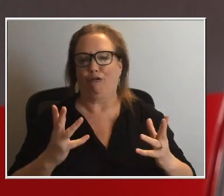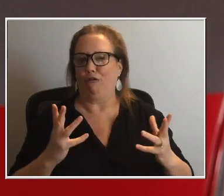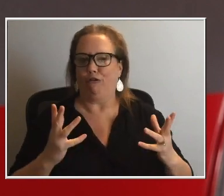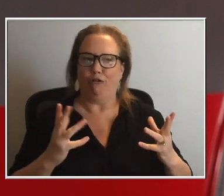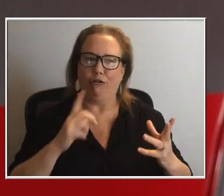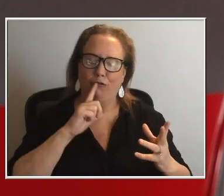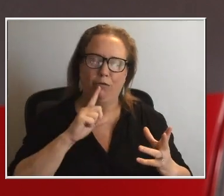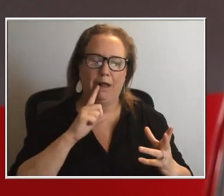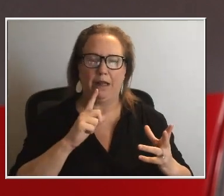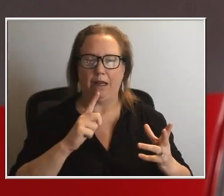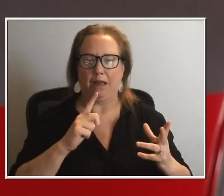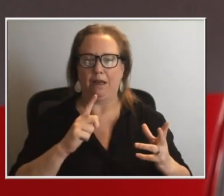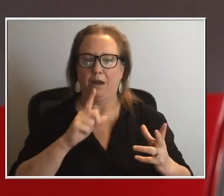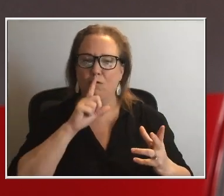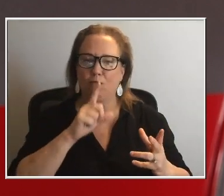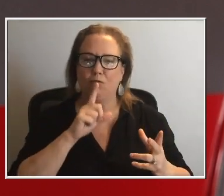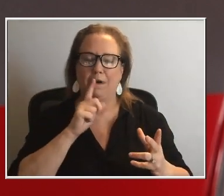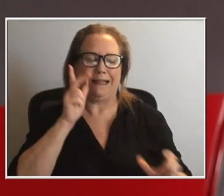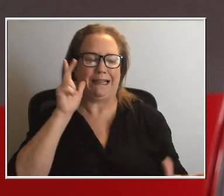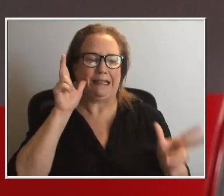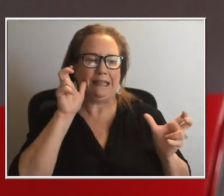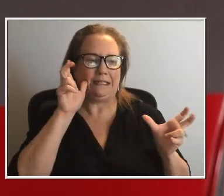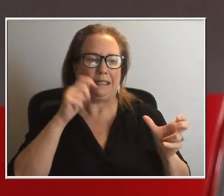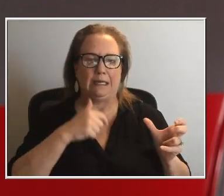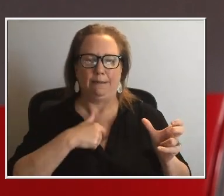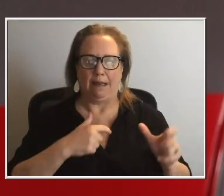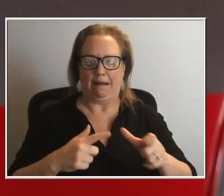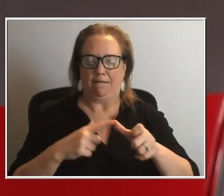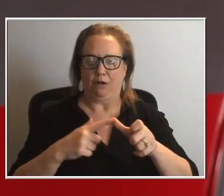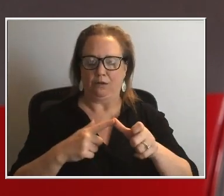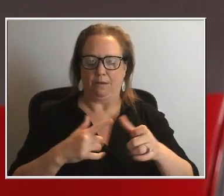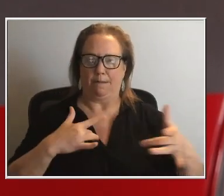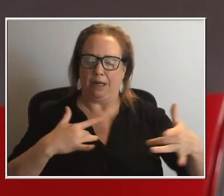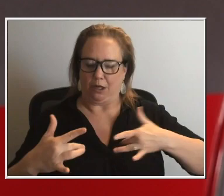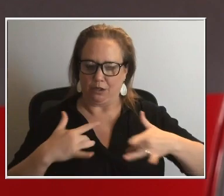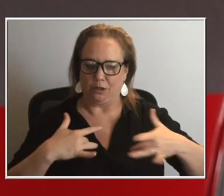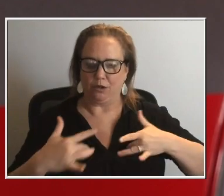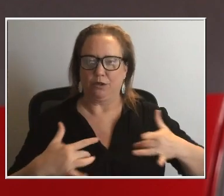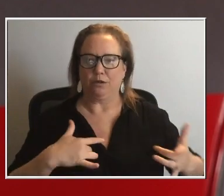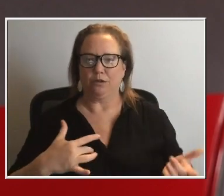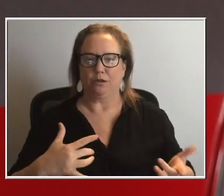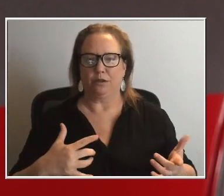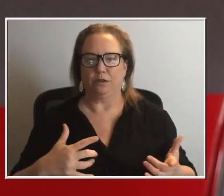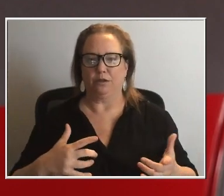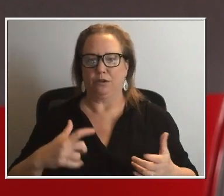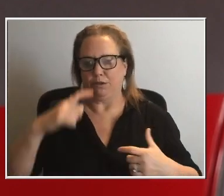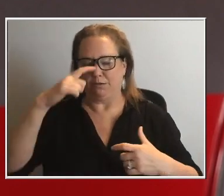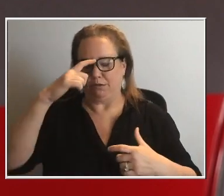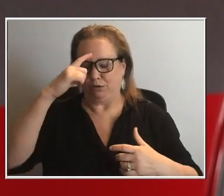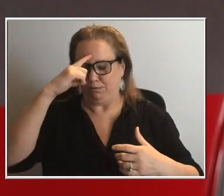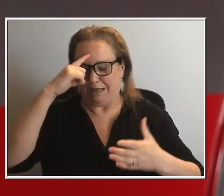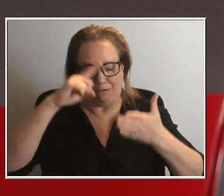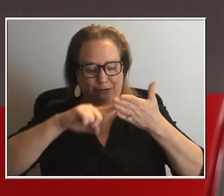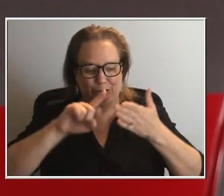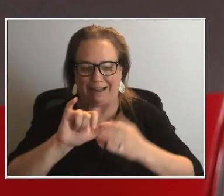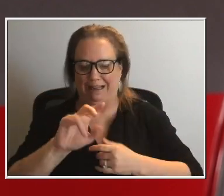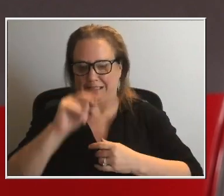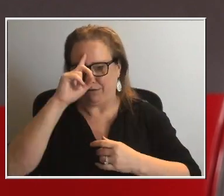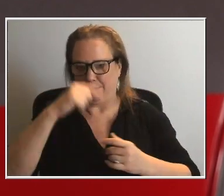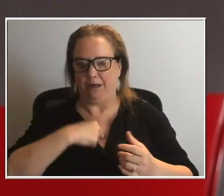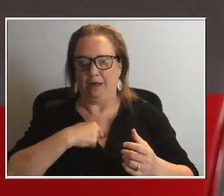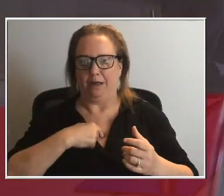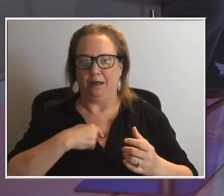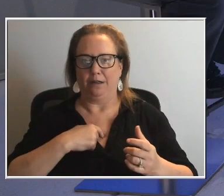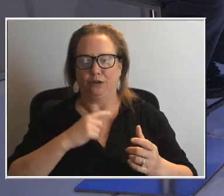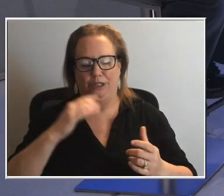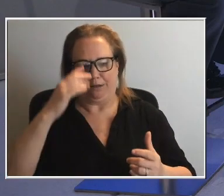was really just listening to me at first about where my concerns were, and she was doing my mental check-ins, and like she read me quick.